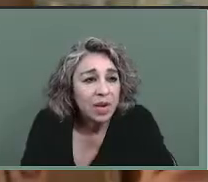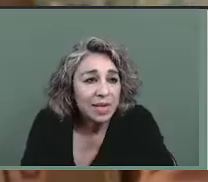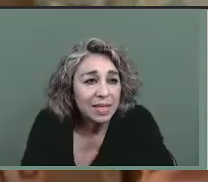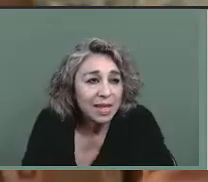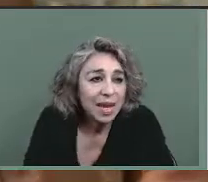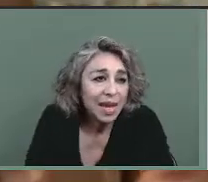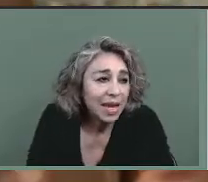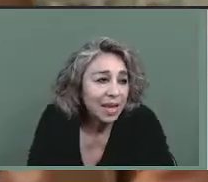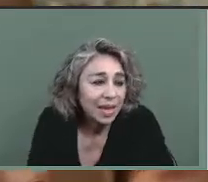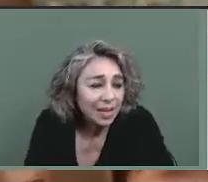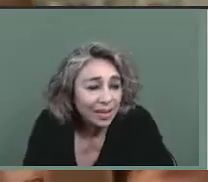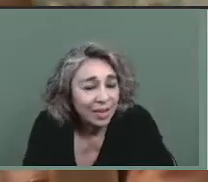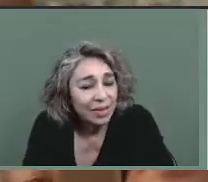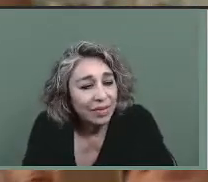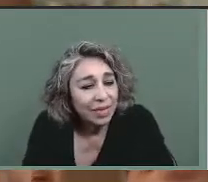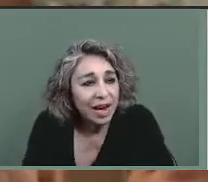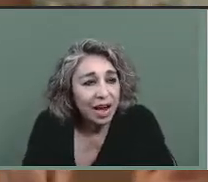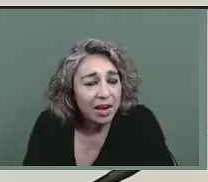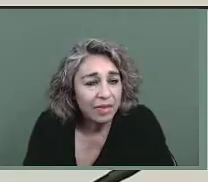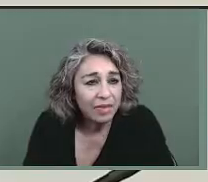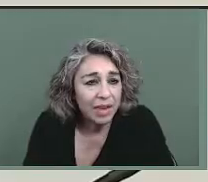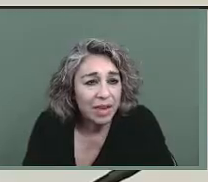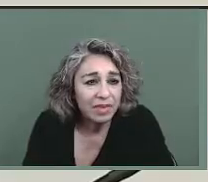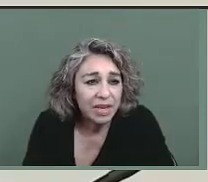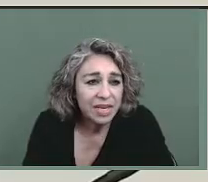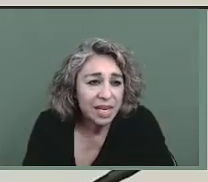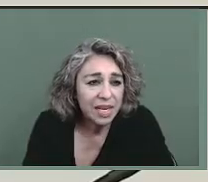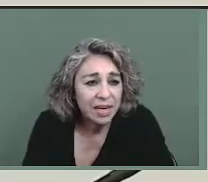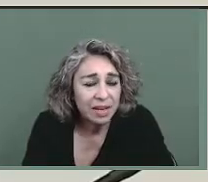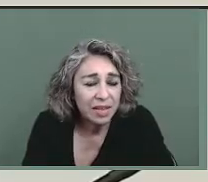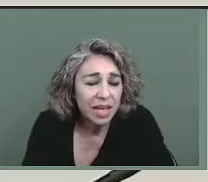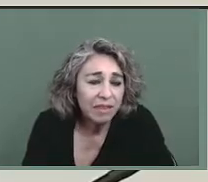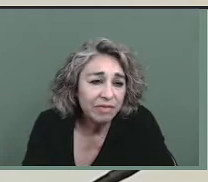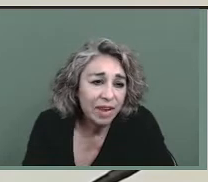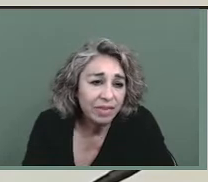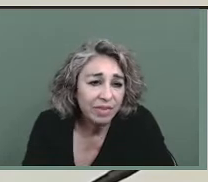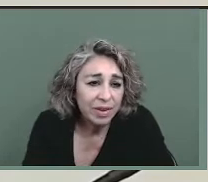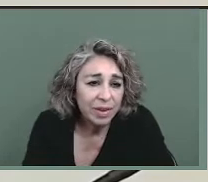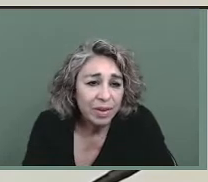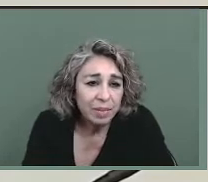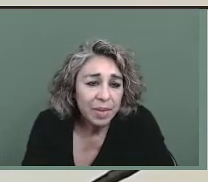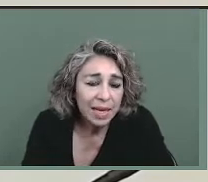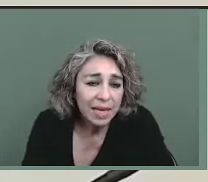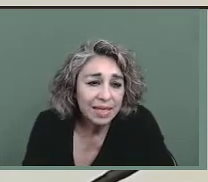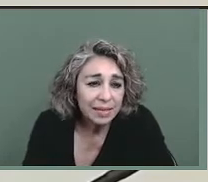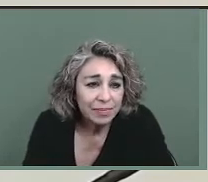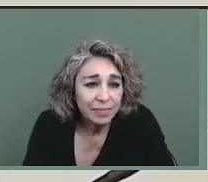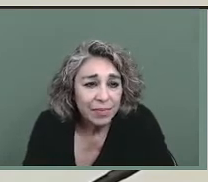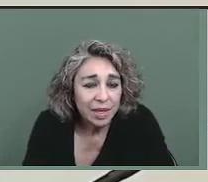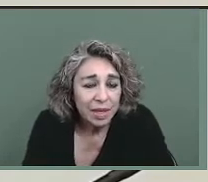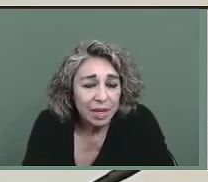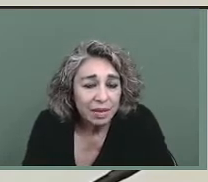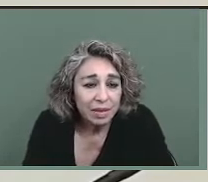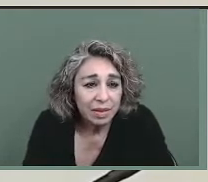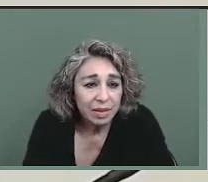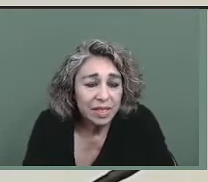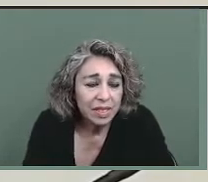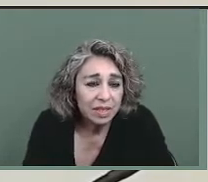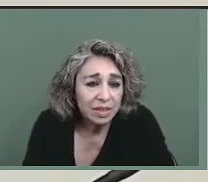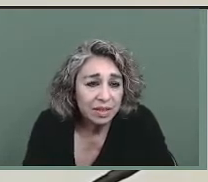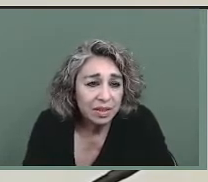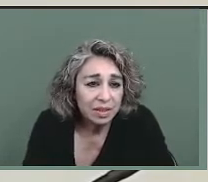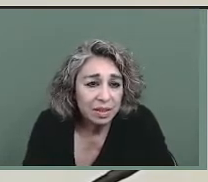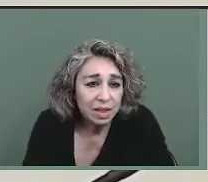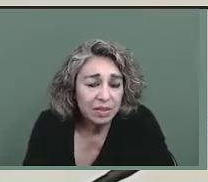Why do I say that out of every 10, they give 5? Because they